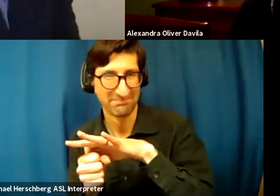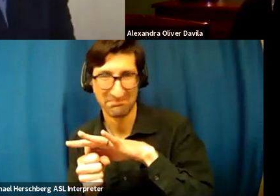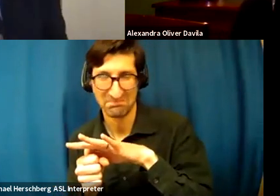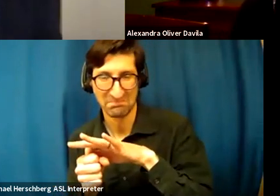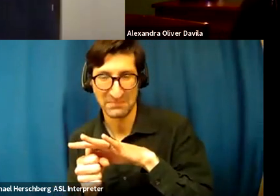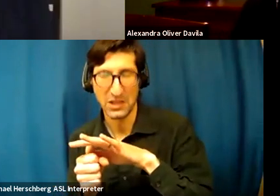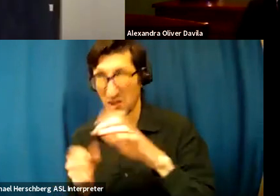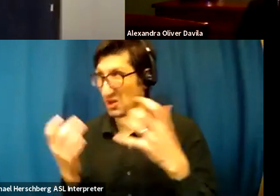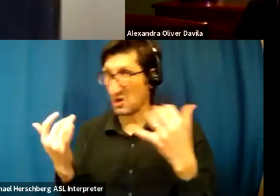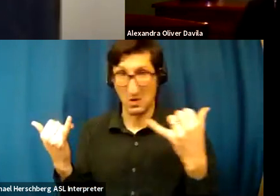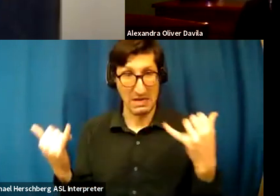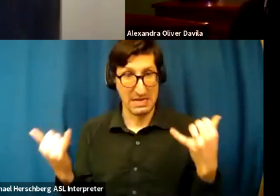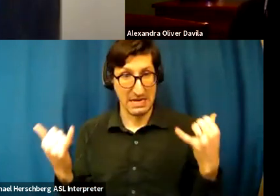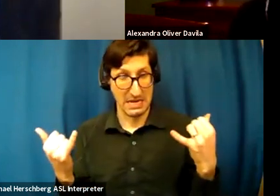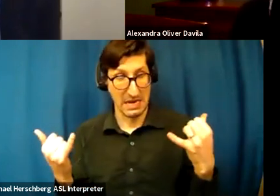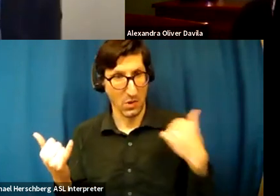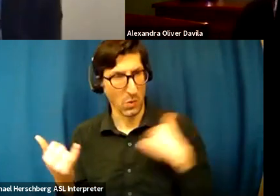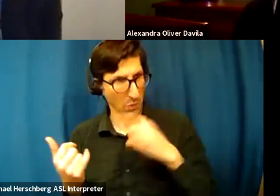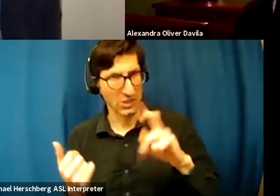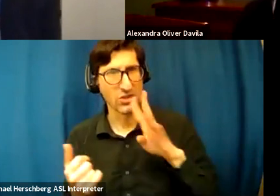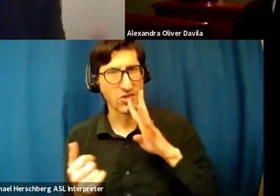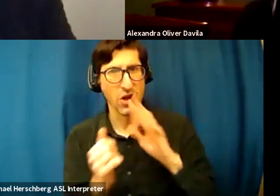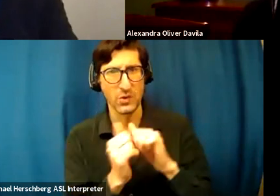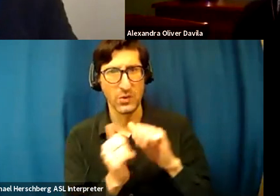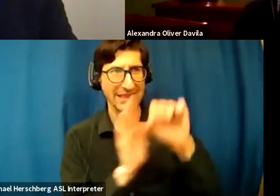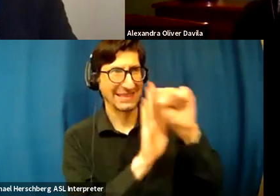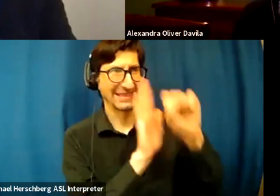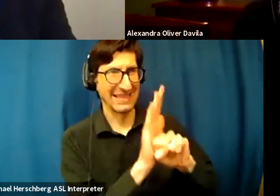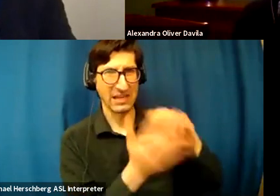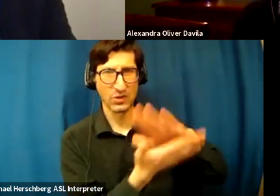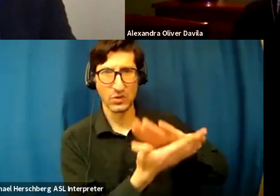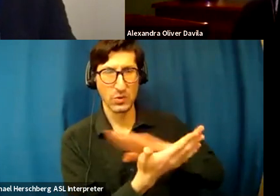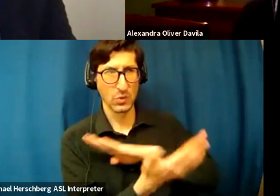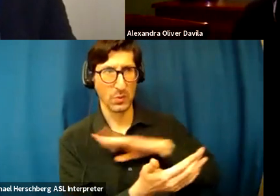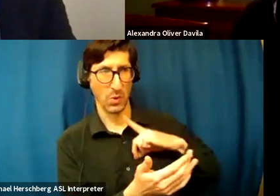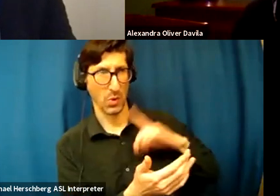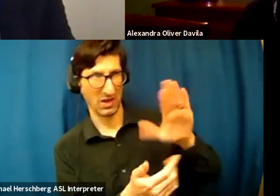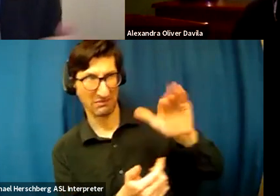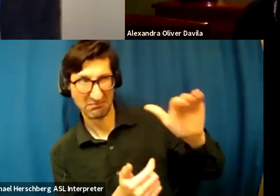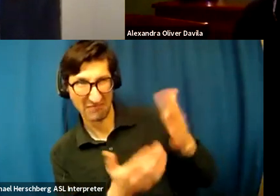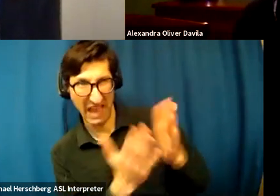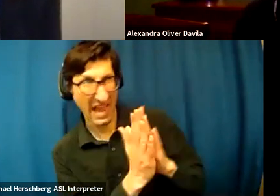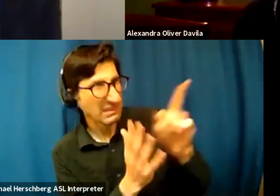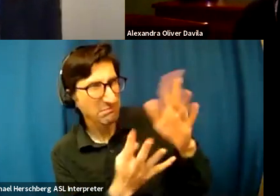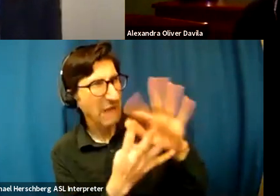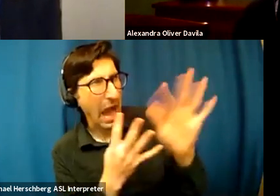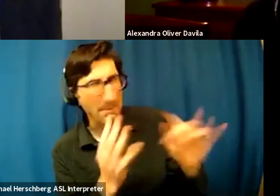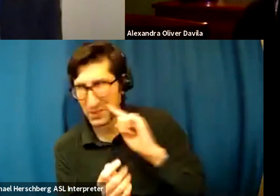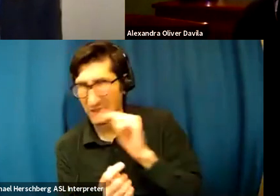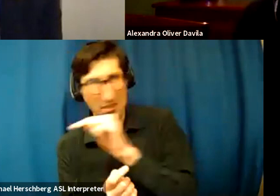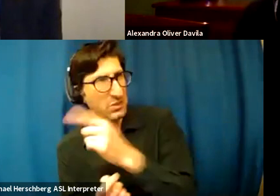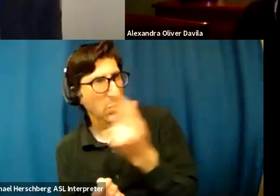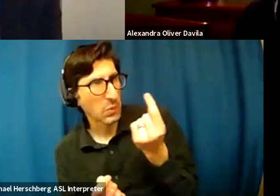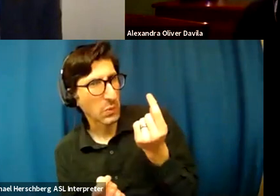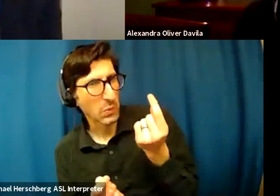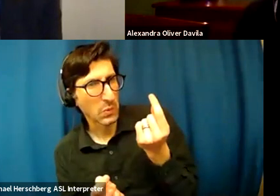should talk to the state school board to find out what the options are. Right. Or